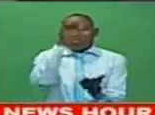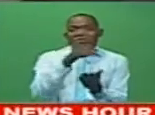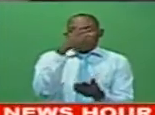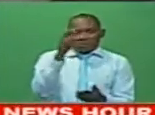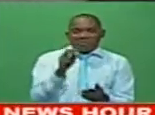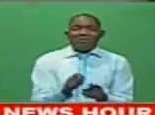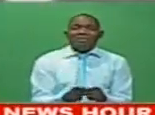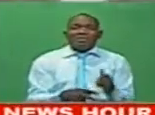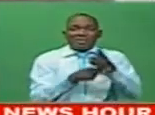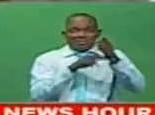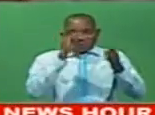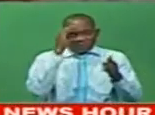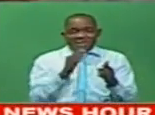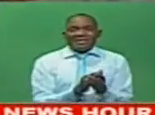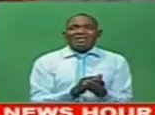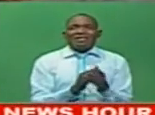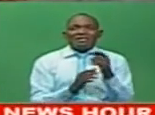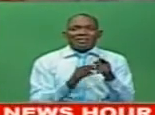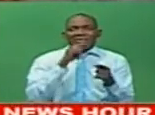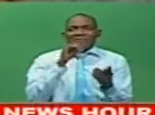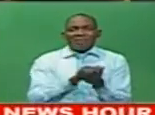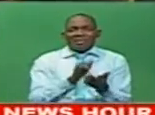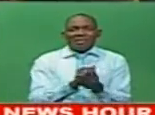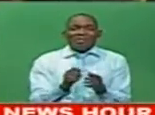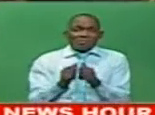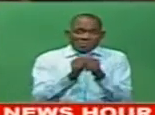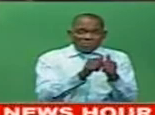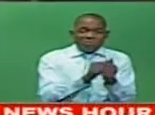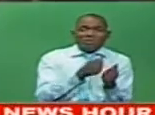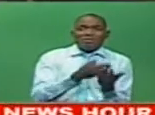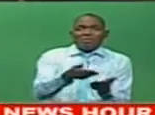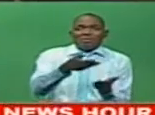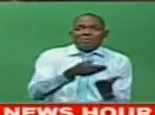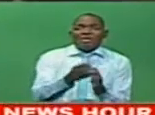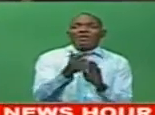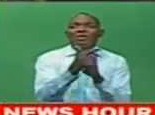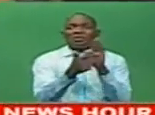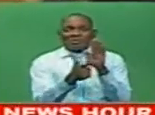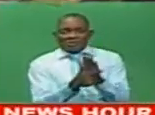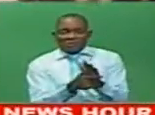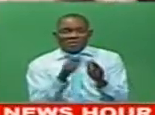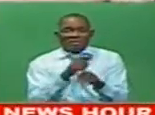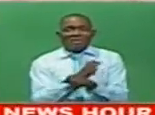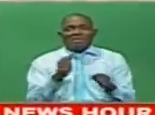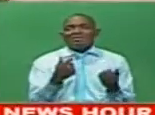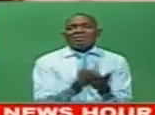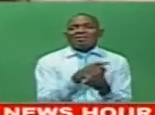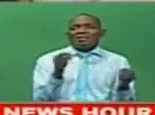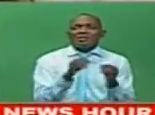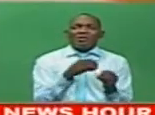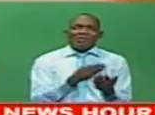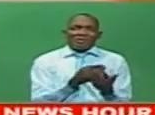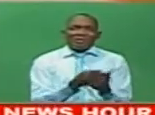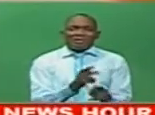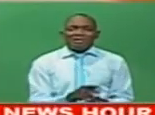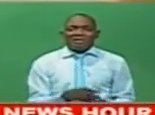A deputy minister, Abinose Asari, said complying with the procurement laws strictly will save the country a lot of revenues.